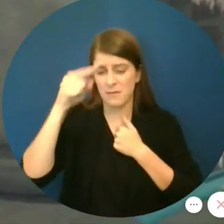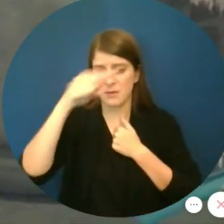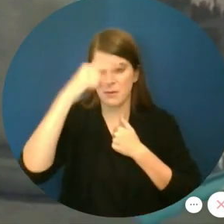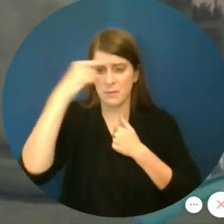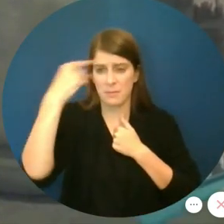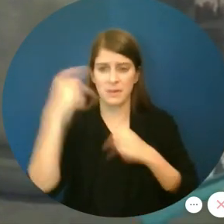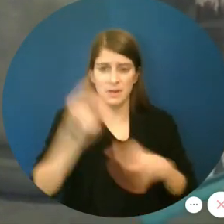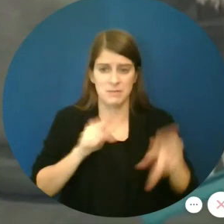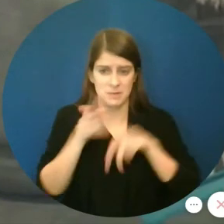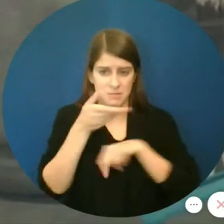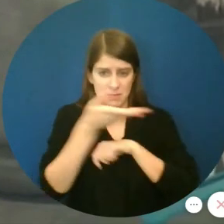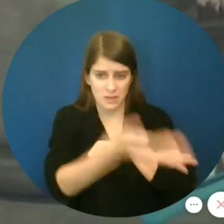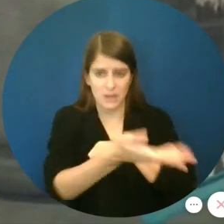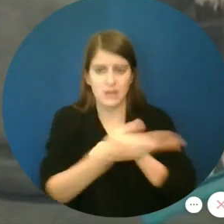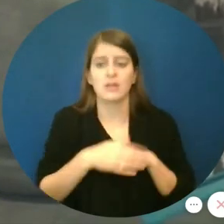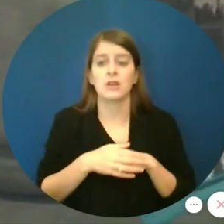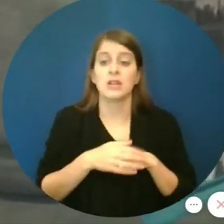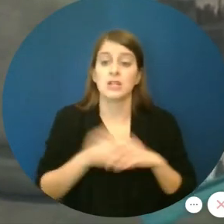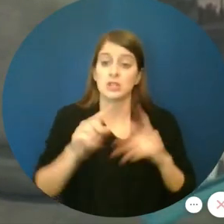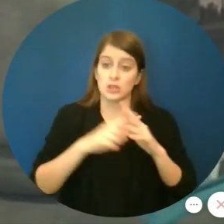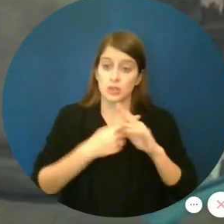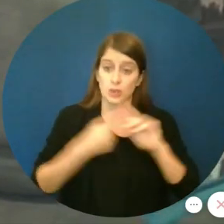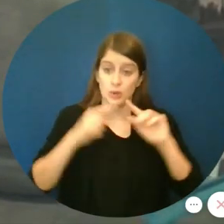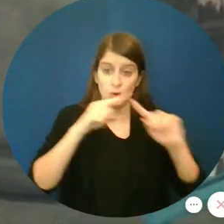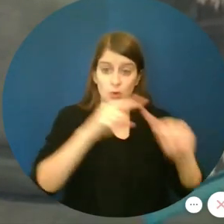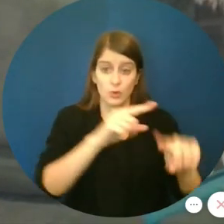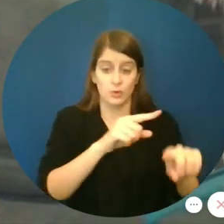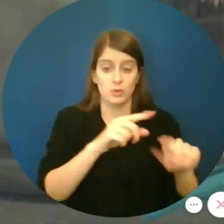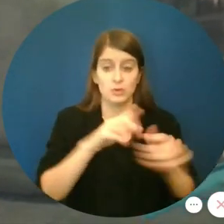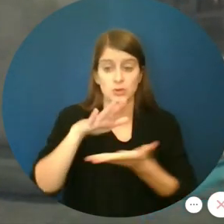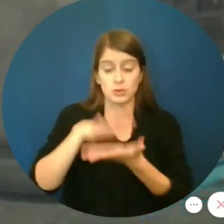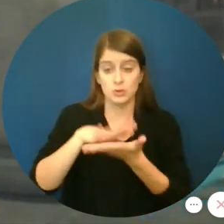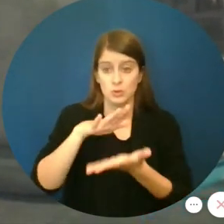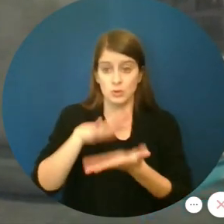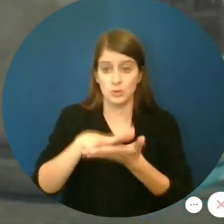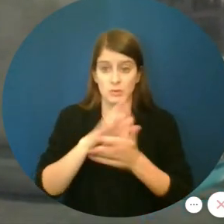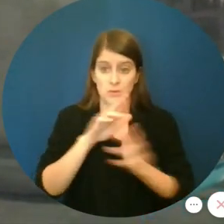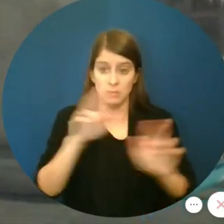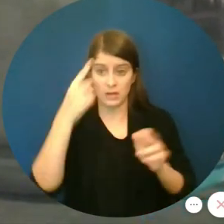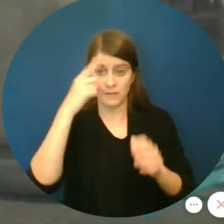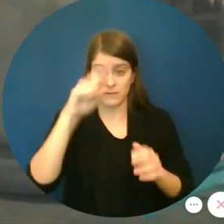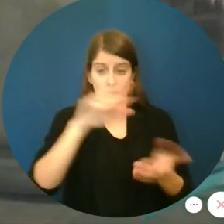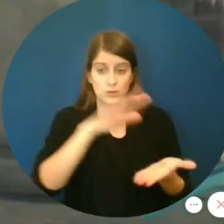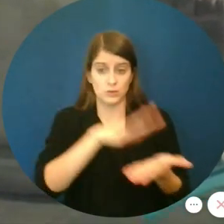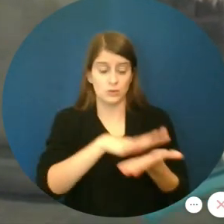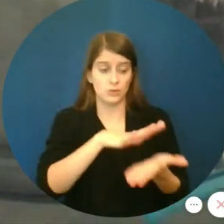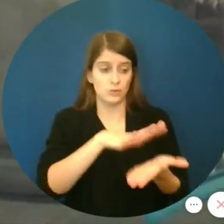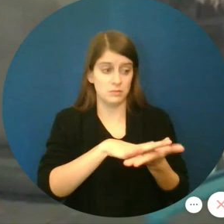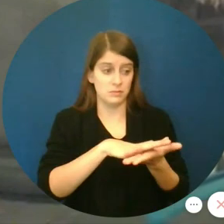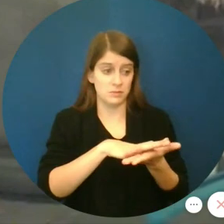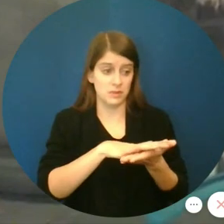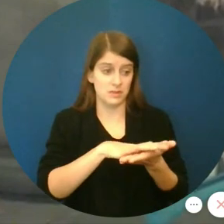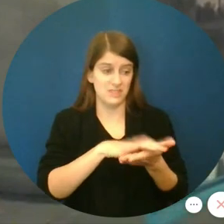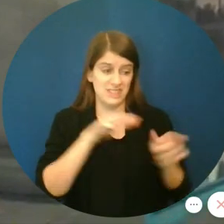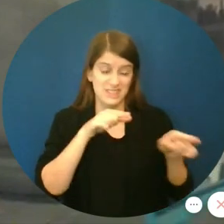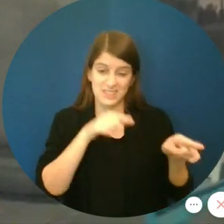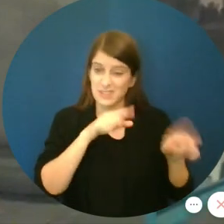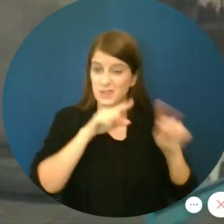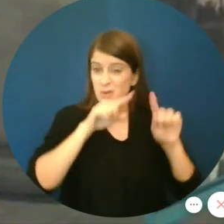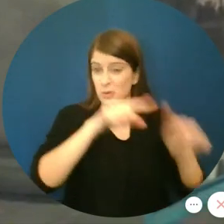a college preparatory school in New Hampshire. While he was away, his mother fell ill with tuberculosis and